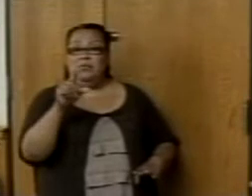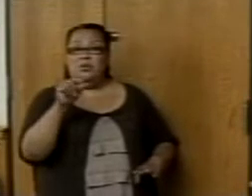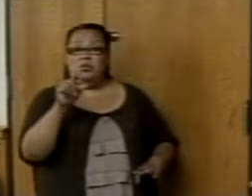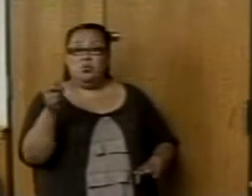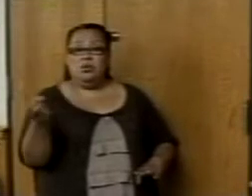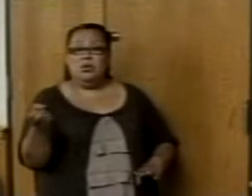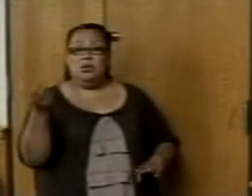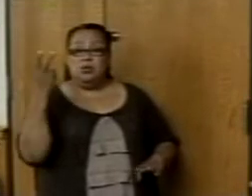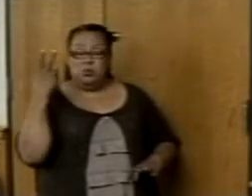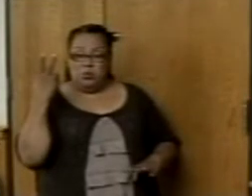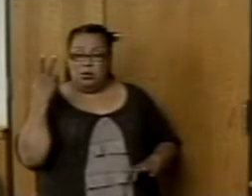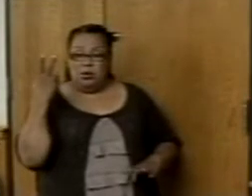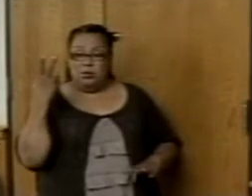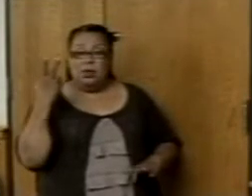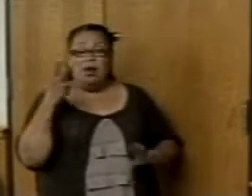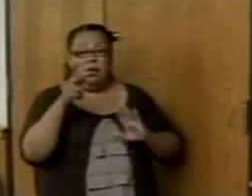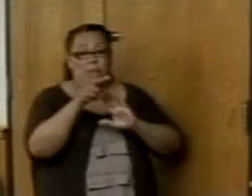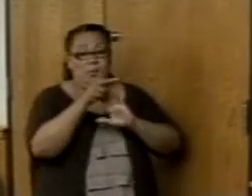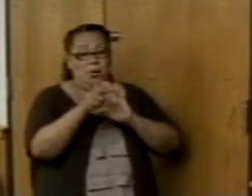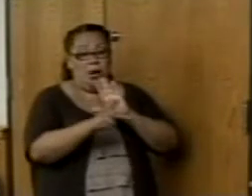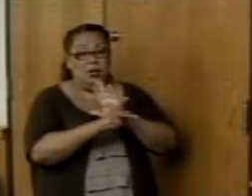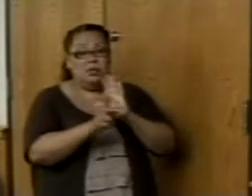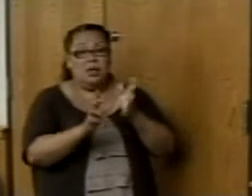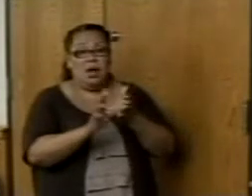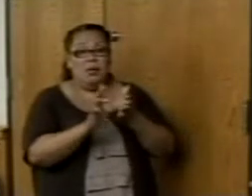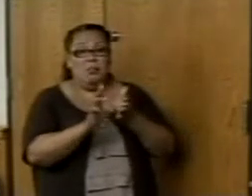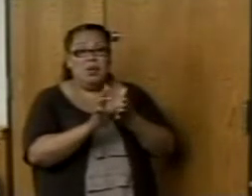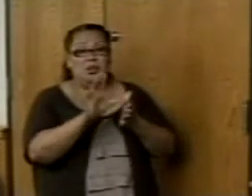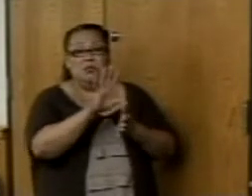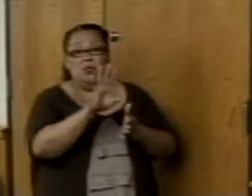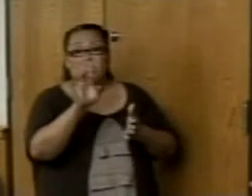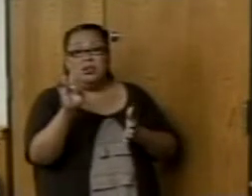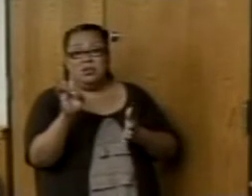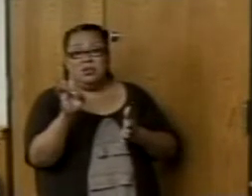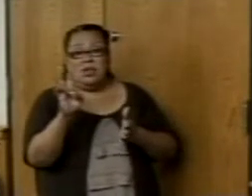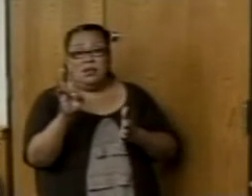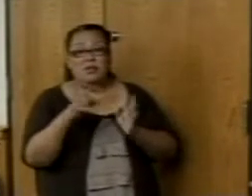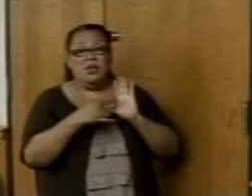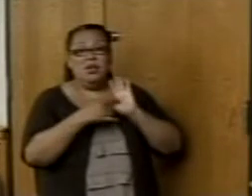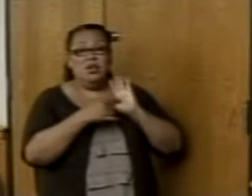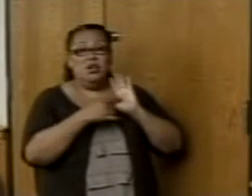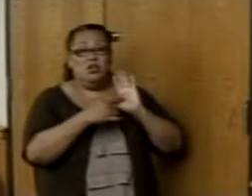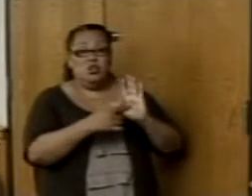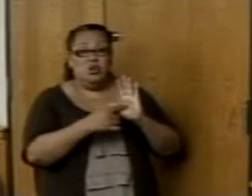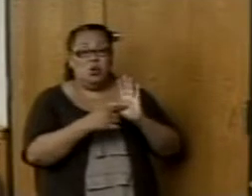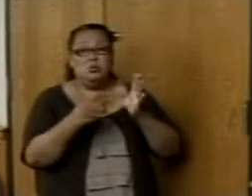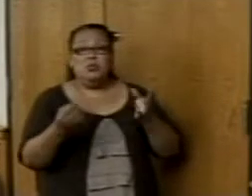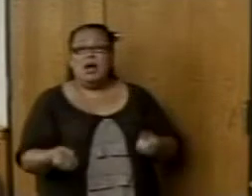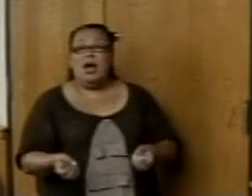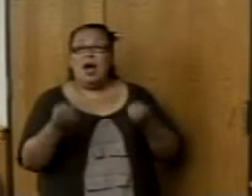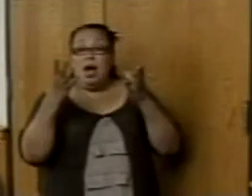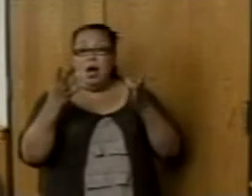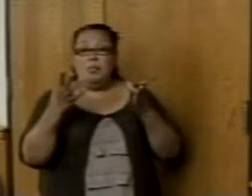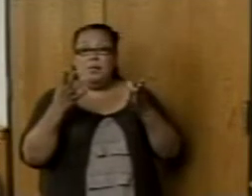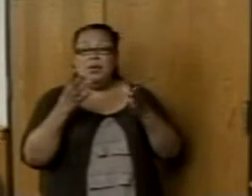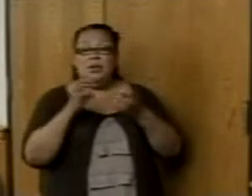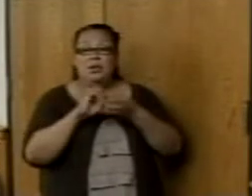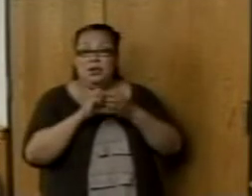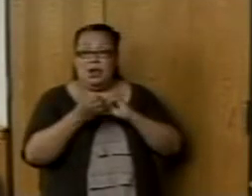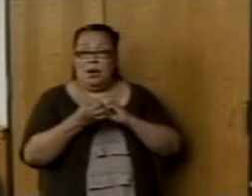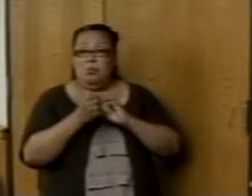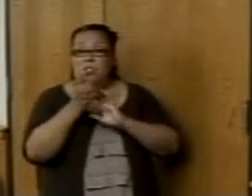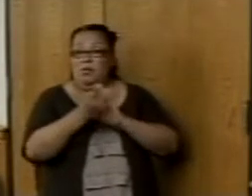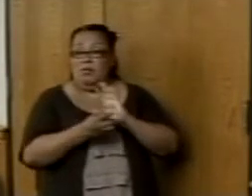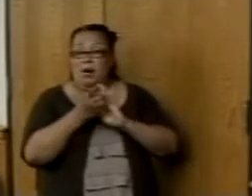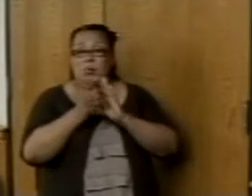2011-2012. The policy on page 47, if memory serves correct, indicates that the number of hours is silent on the